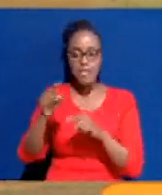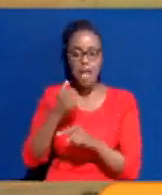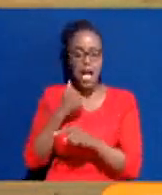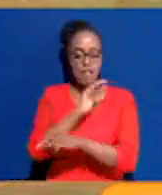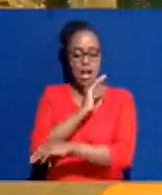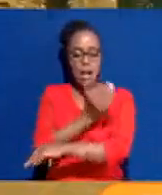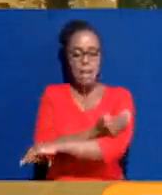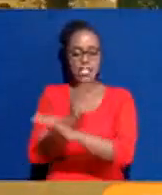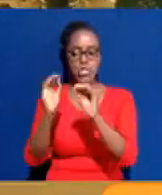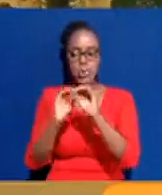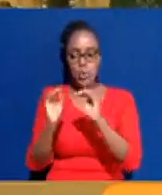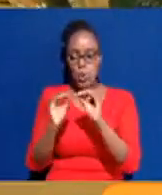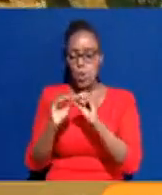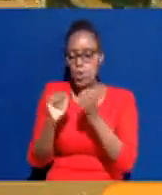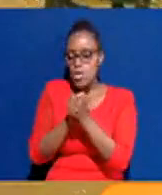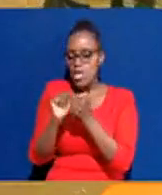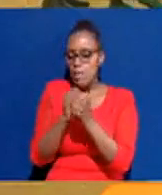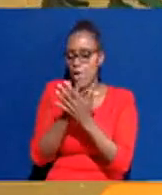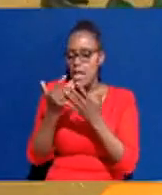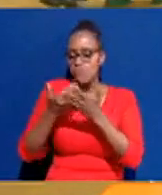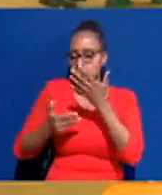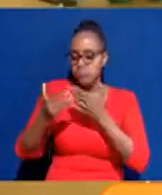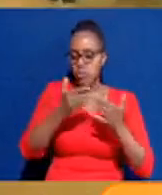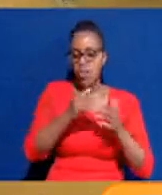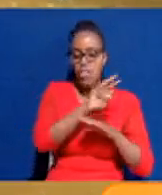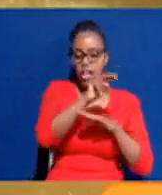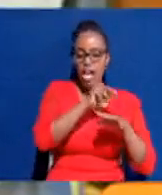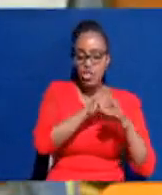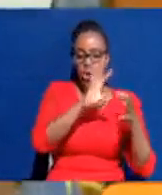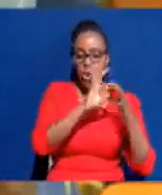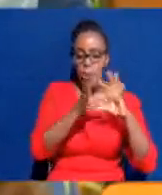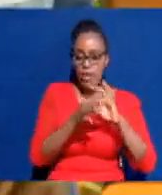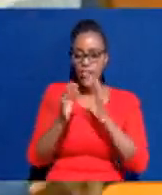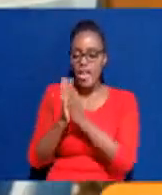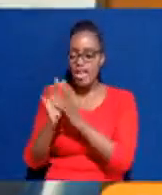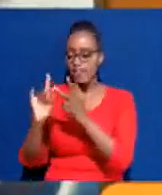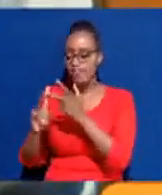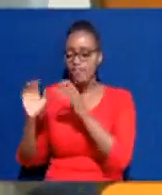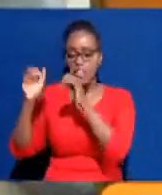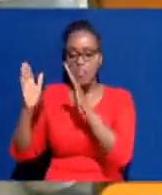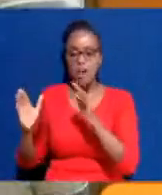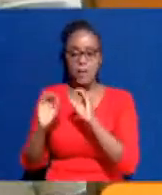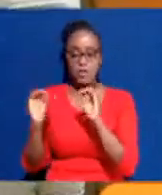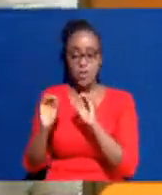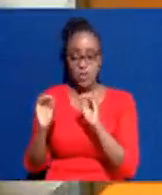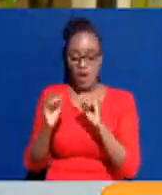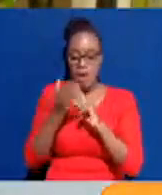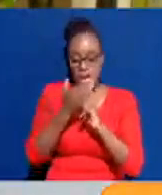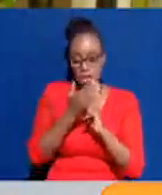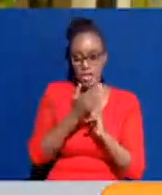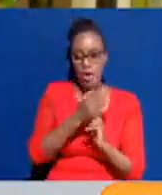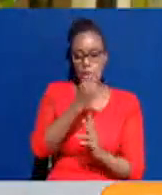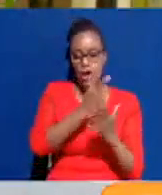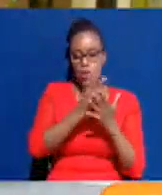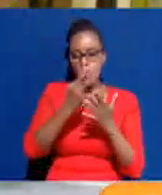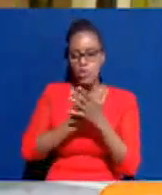the capacity to disrupt the engagement between the Nasho Cooperative and the farmers. Between 1 week and